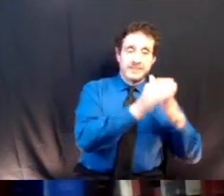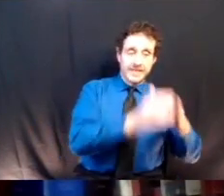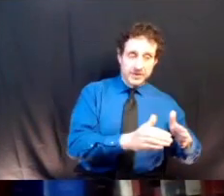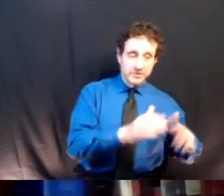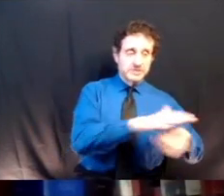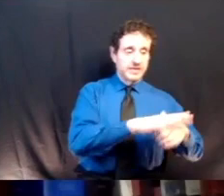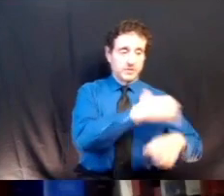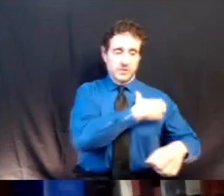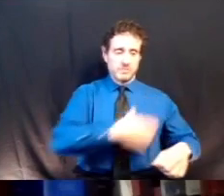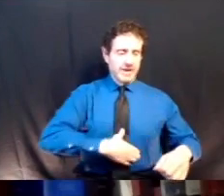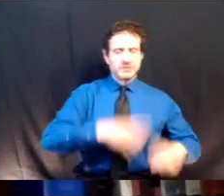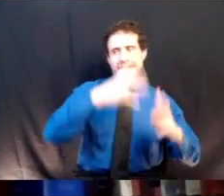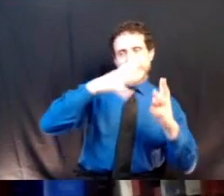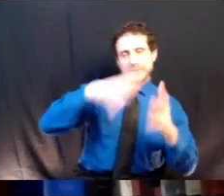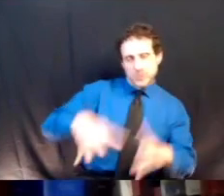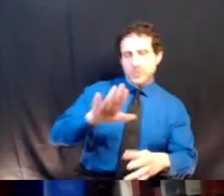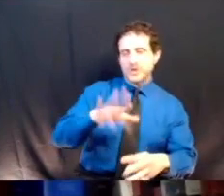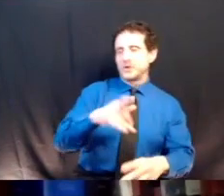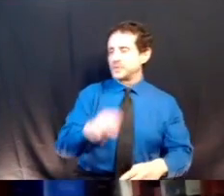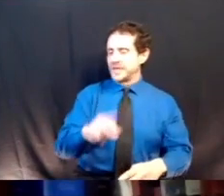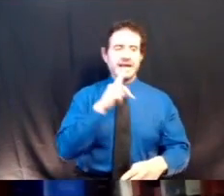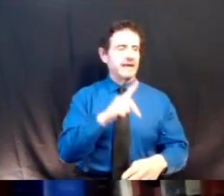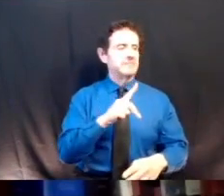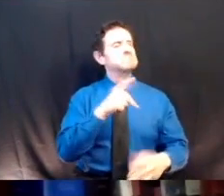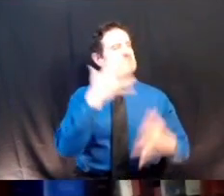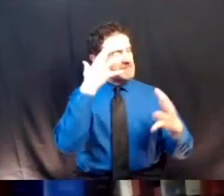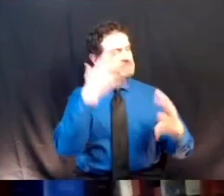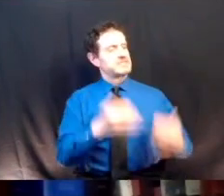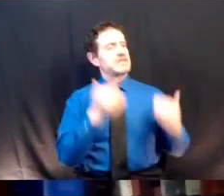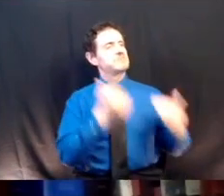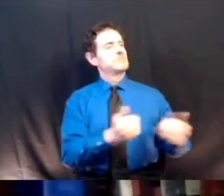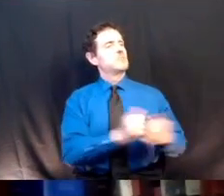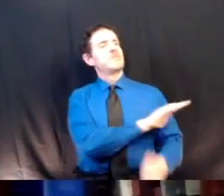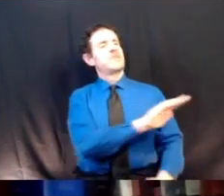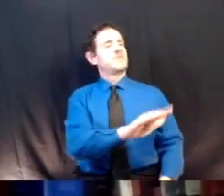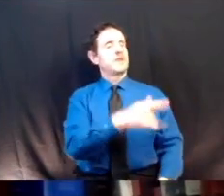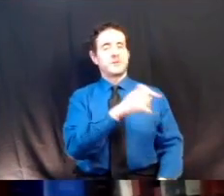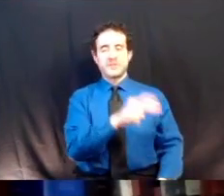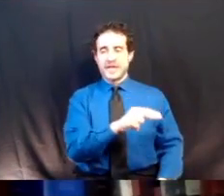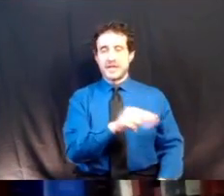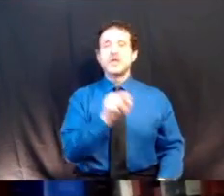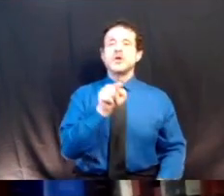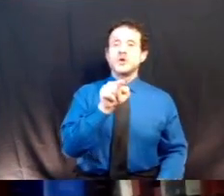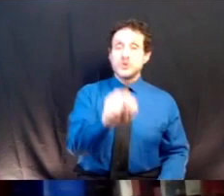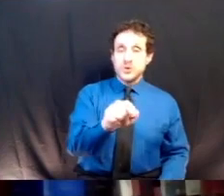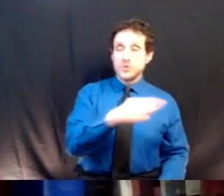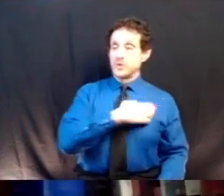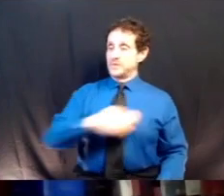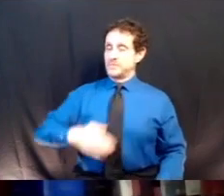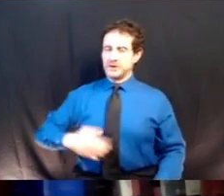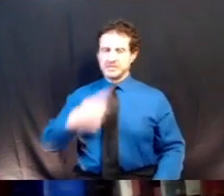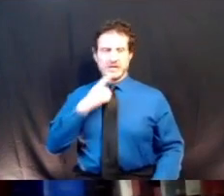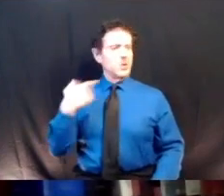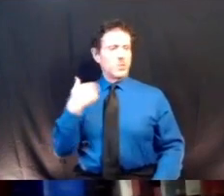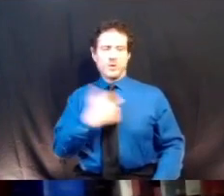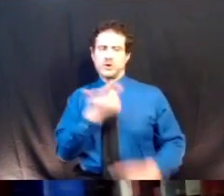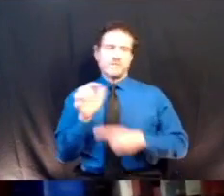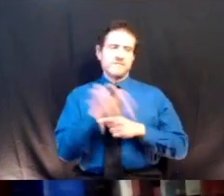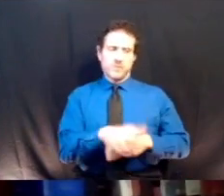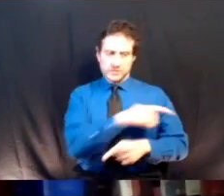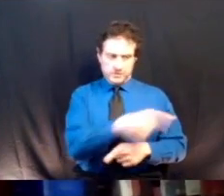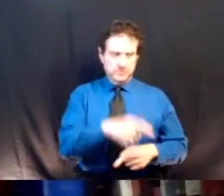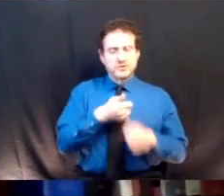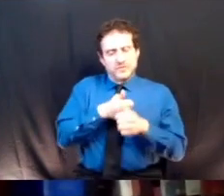reopen and are moving ahead with their own plans, both you and Mayor Lightfoot are threatening to use force to ensure compliance. But at the